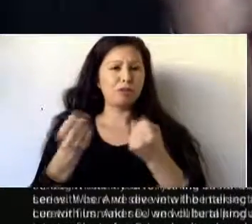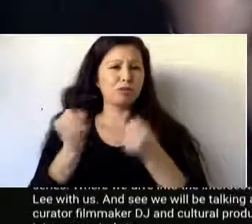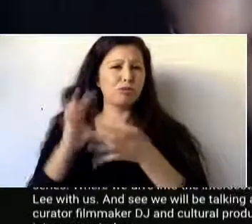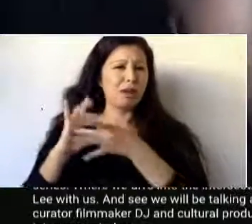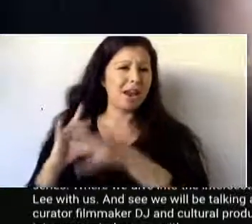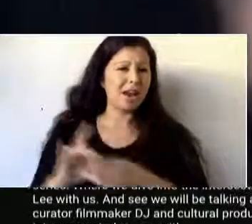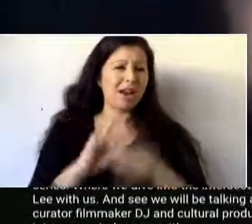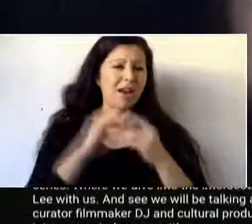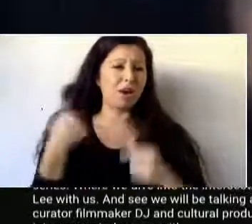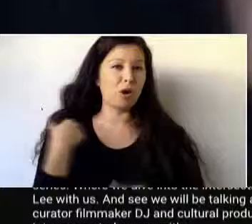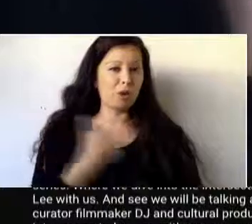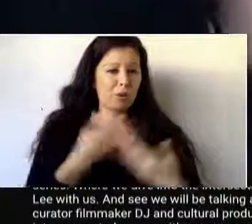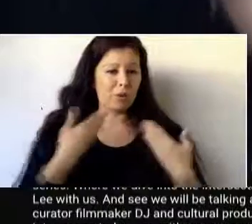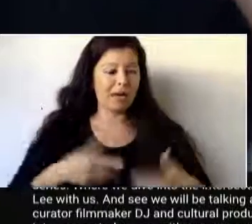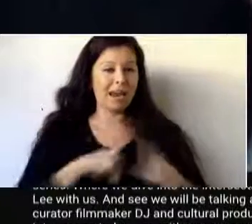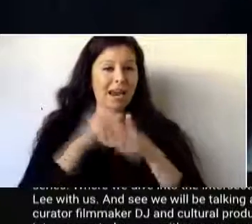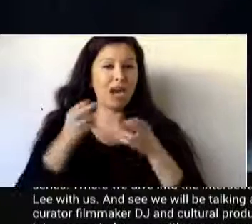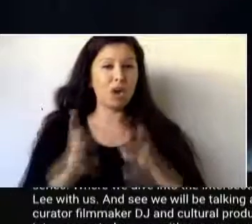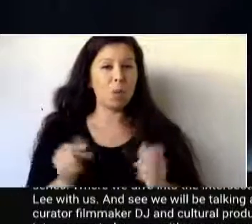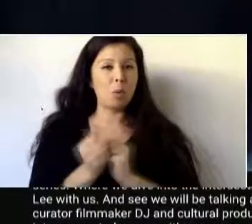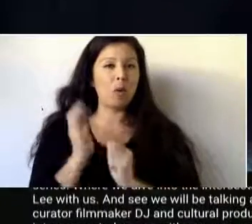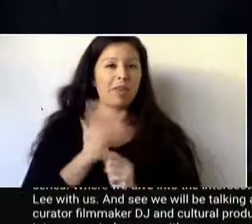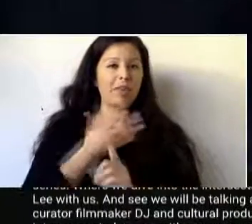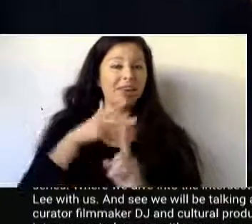our surroundings.